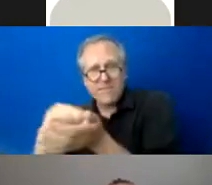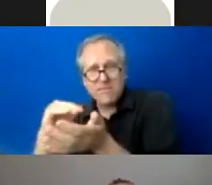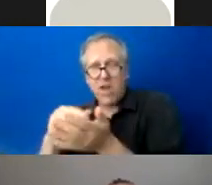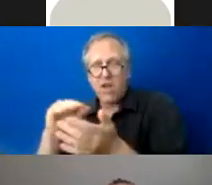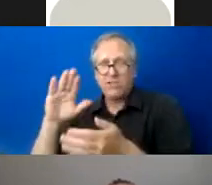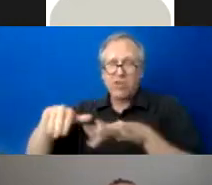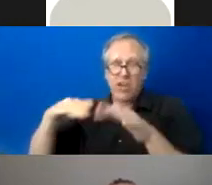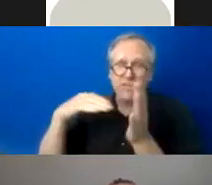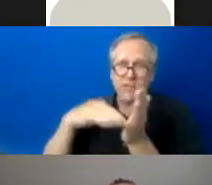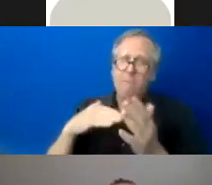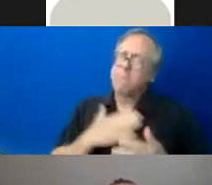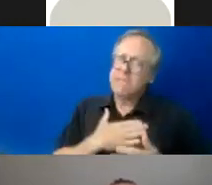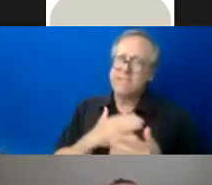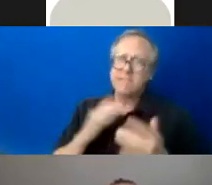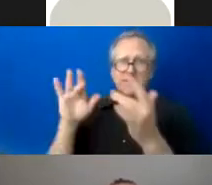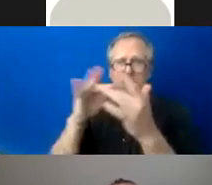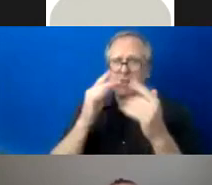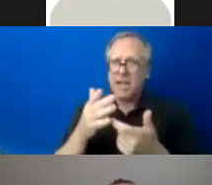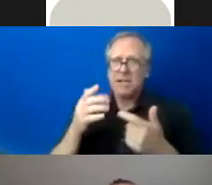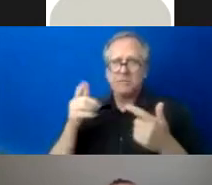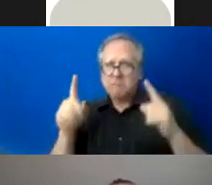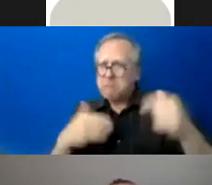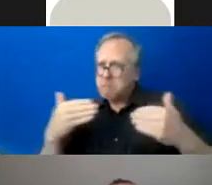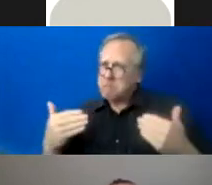this. Take care.